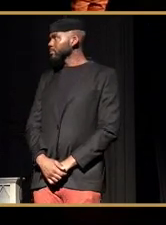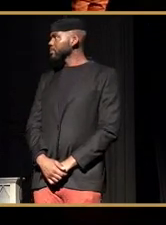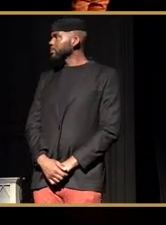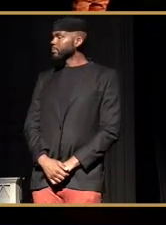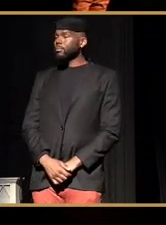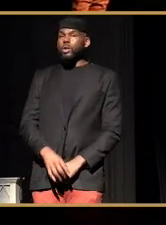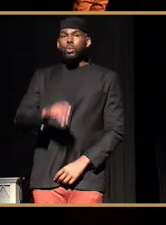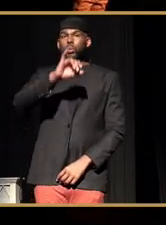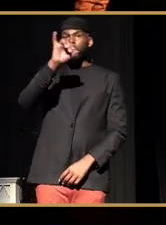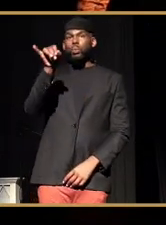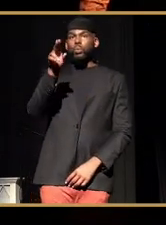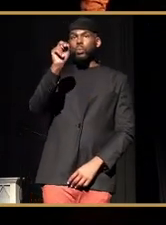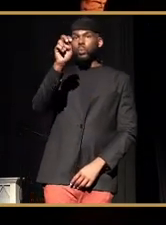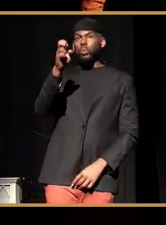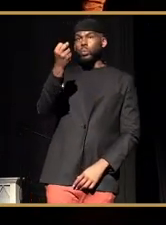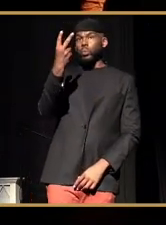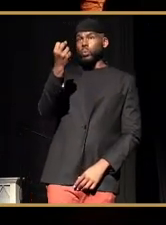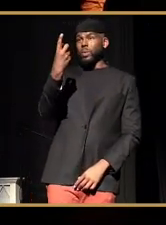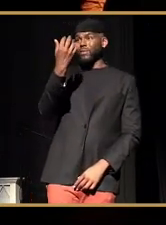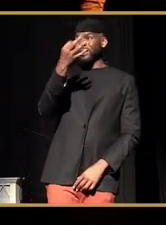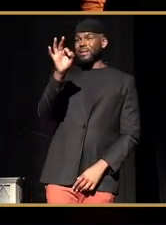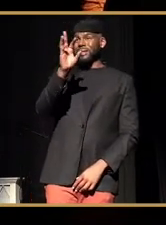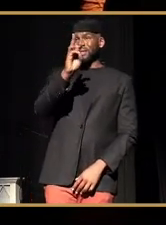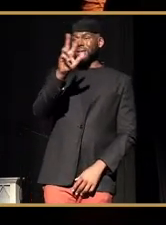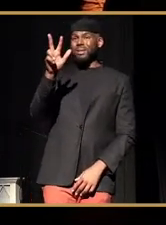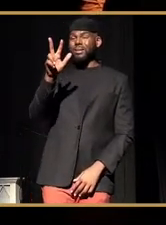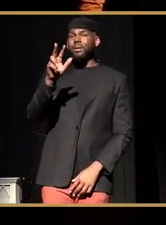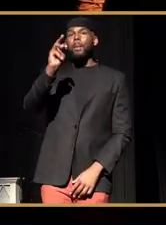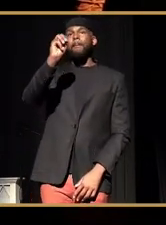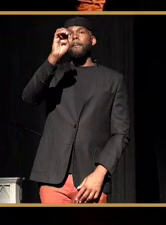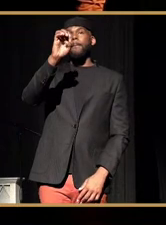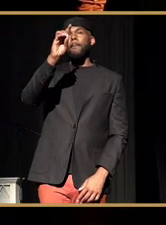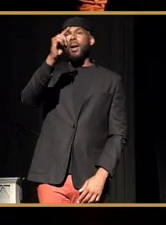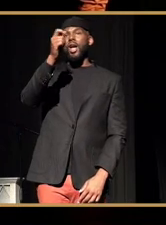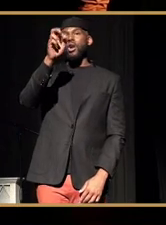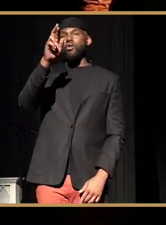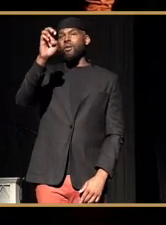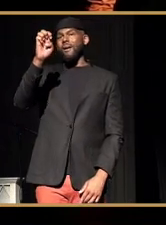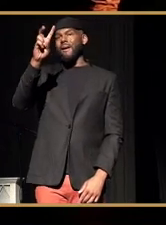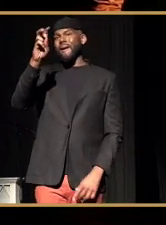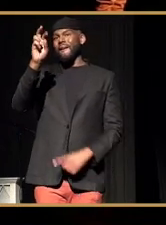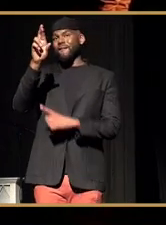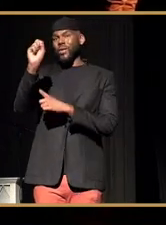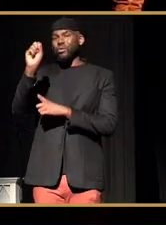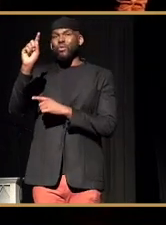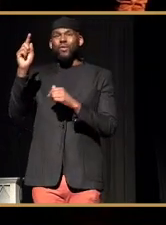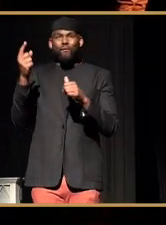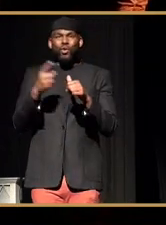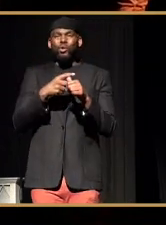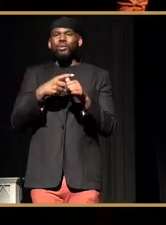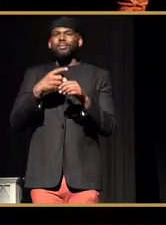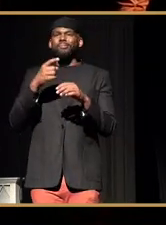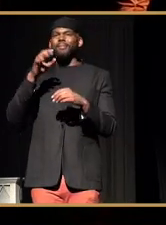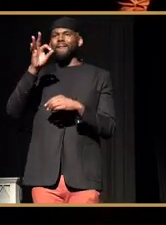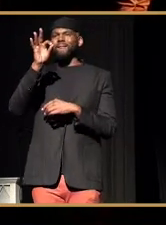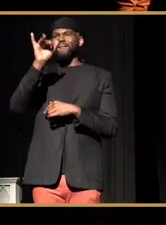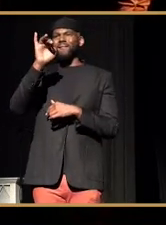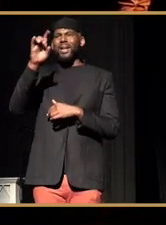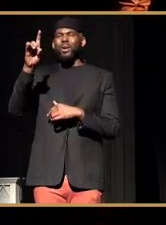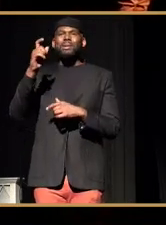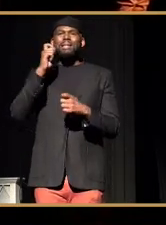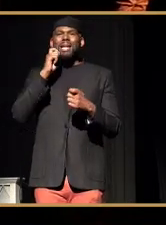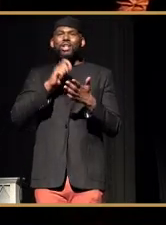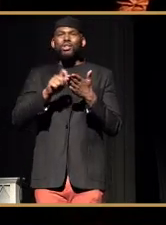On June 12, 1963, Medgar Evers, the first field secretary of the Mississippi